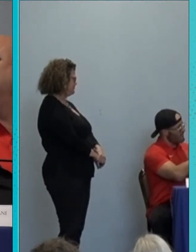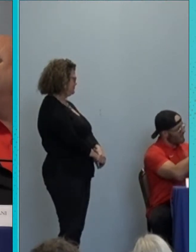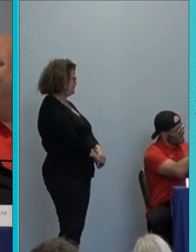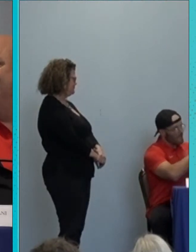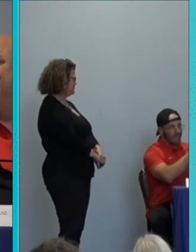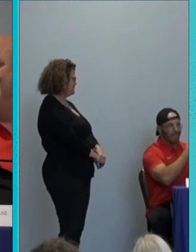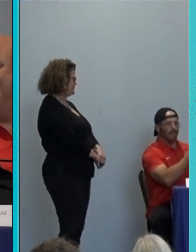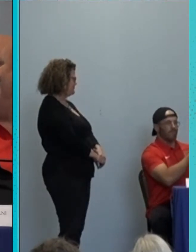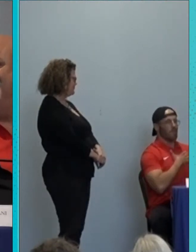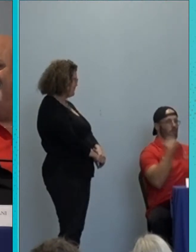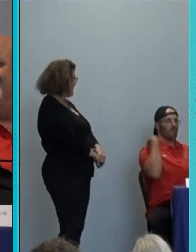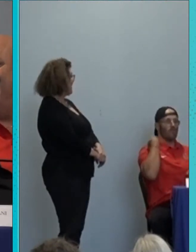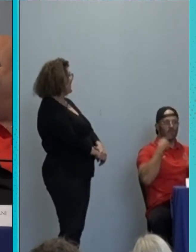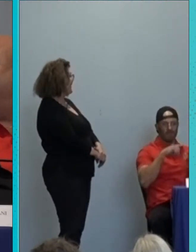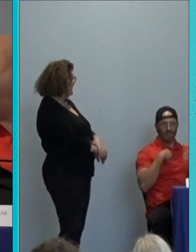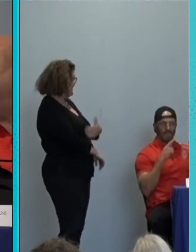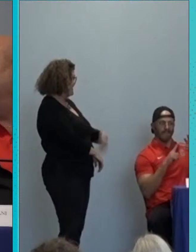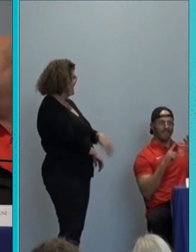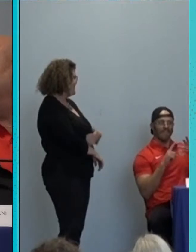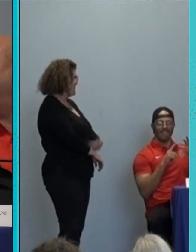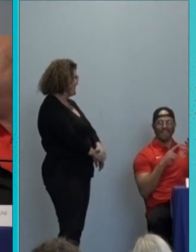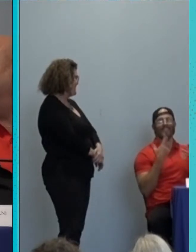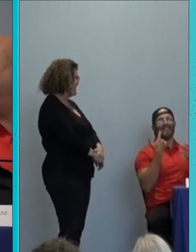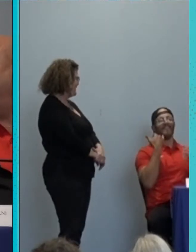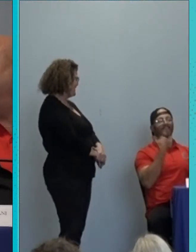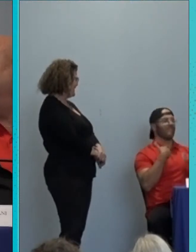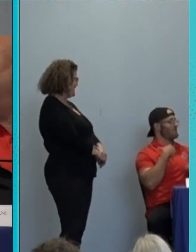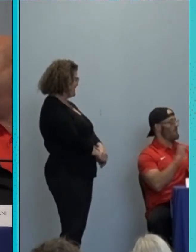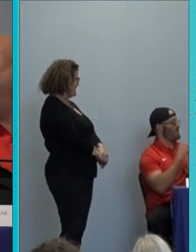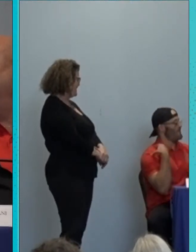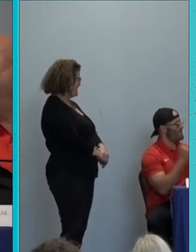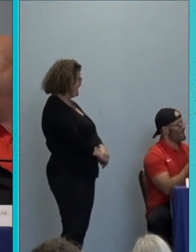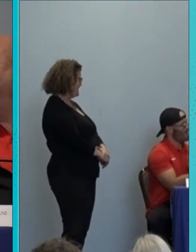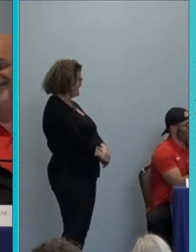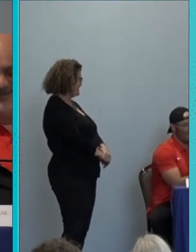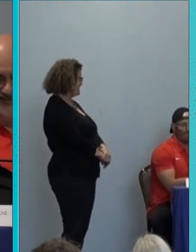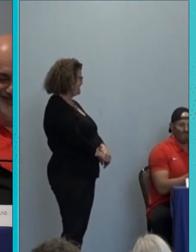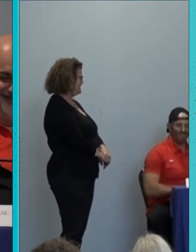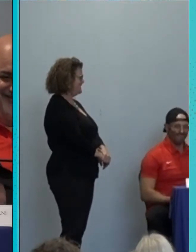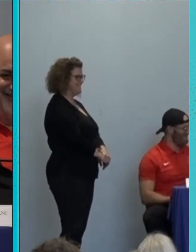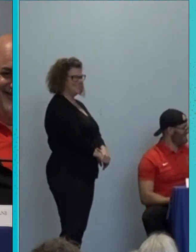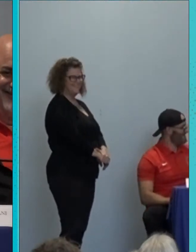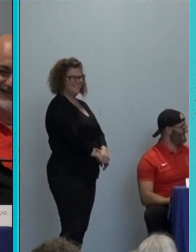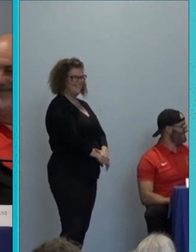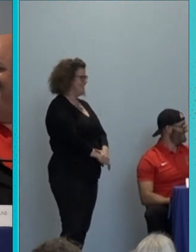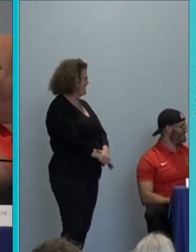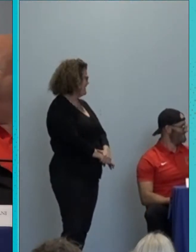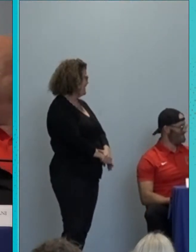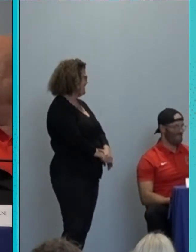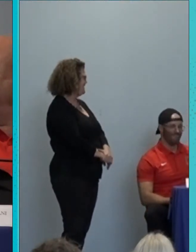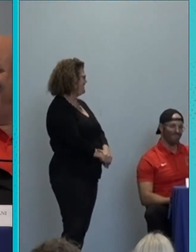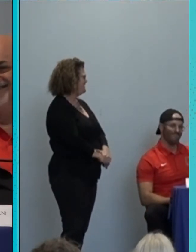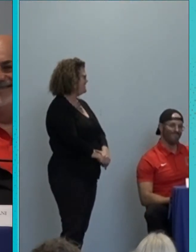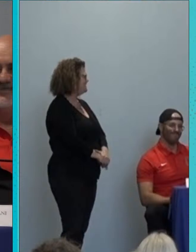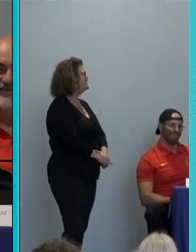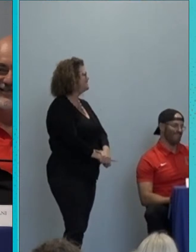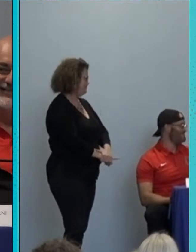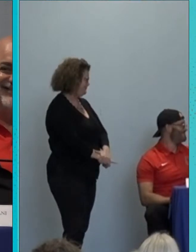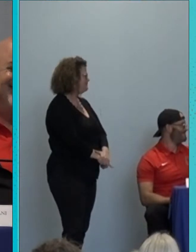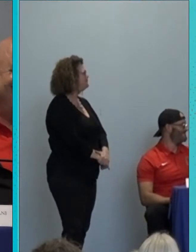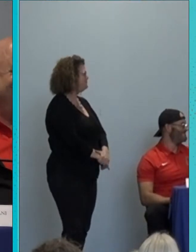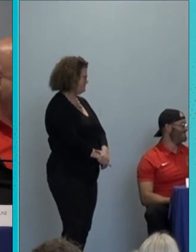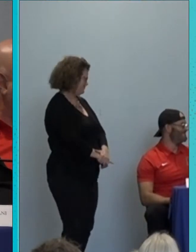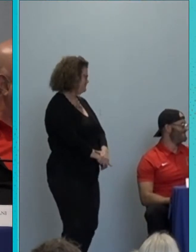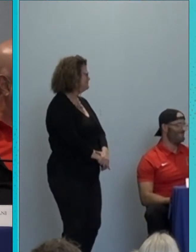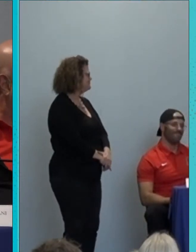and I was playing under these two as my coaches in my freshman year, and I work with them now.